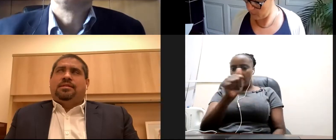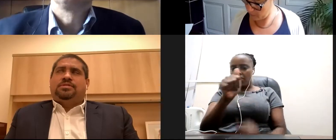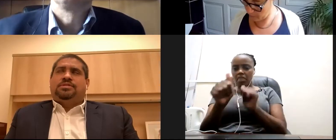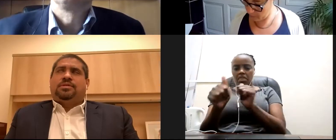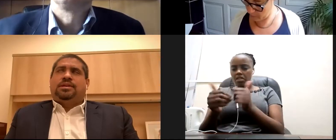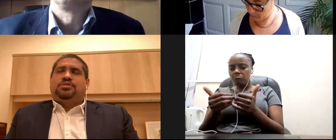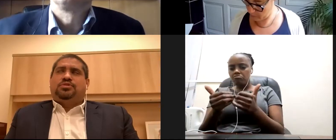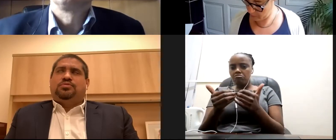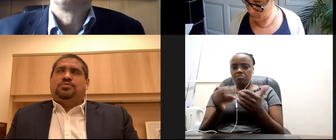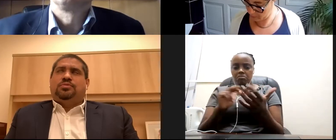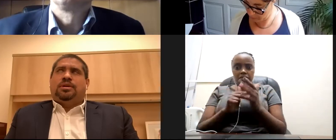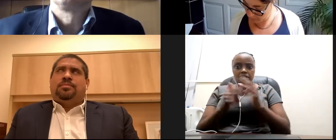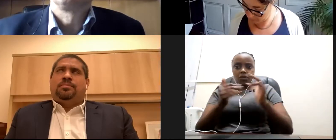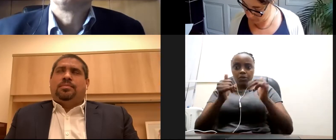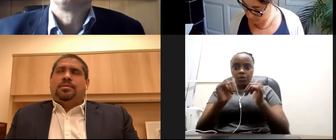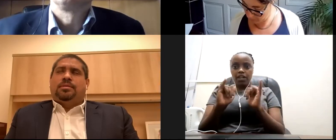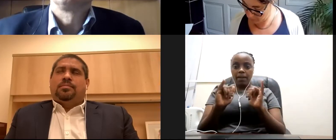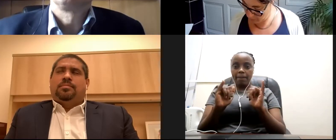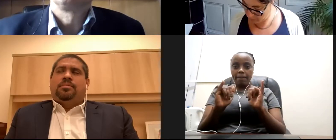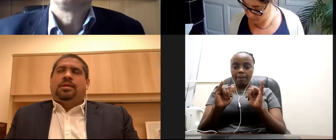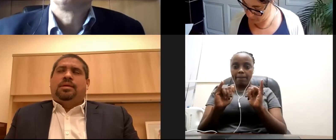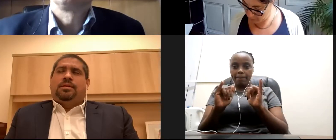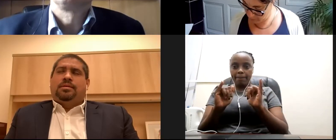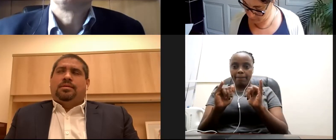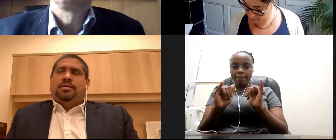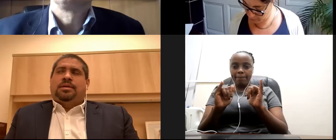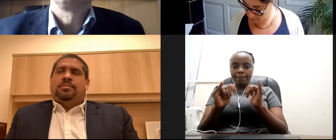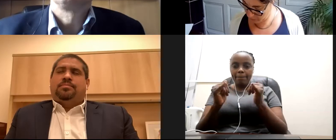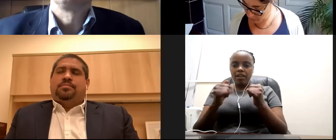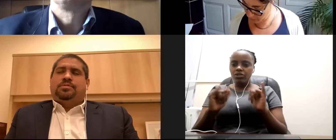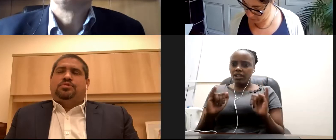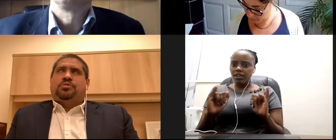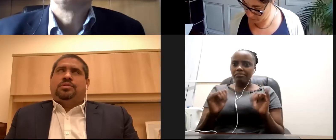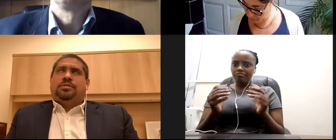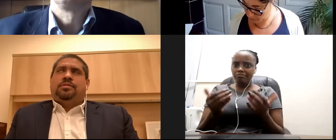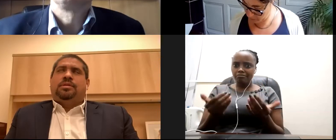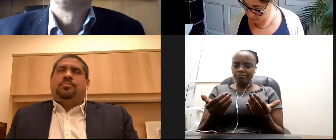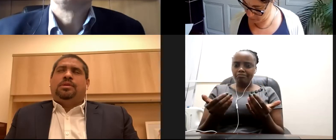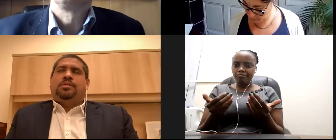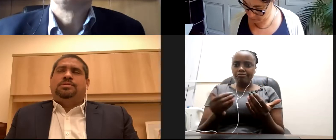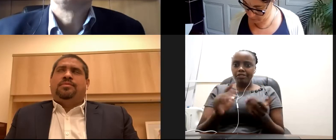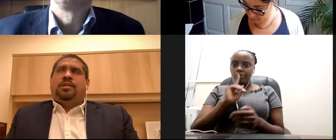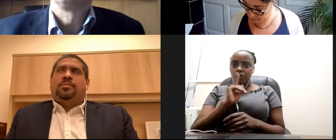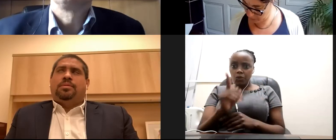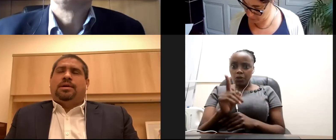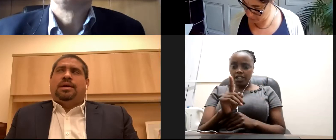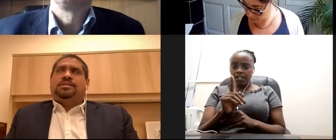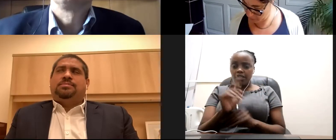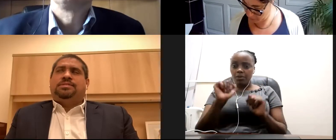definitely trying to be sure that we